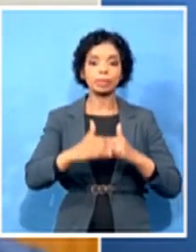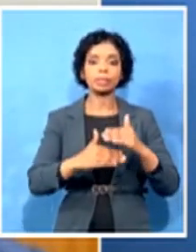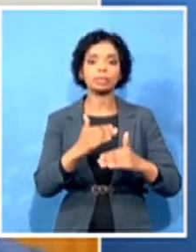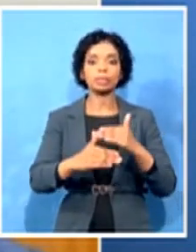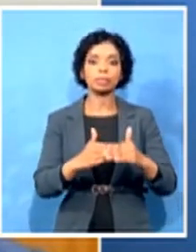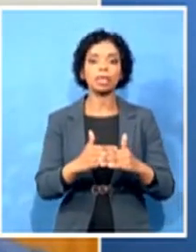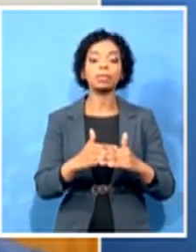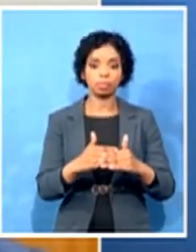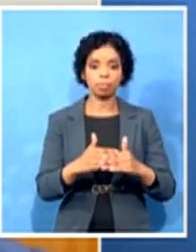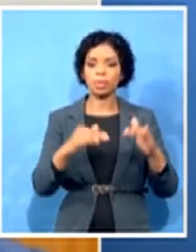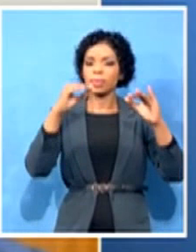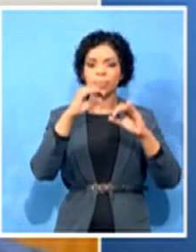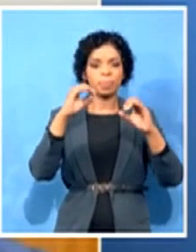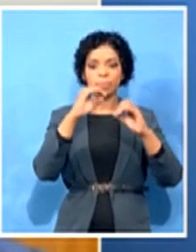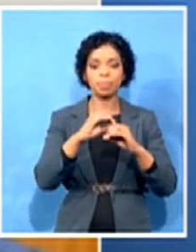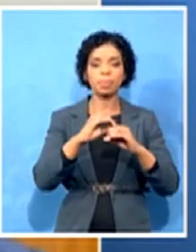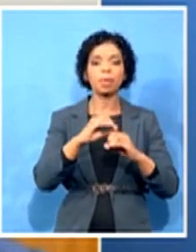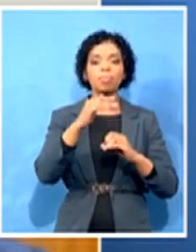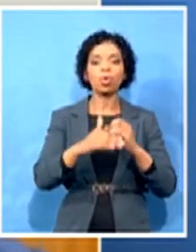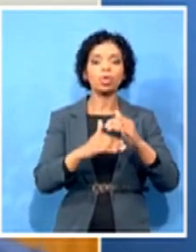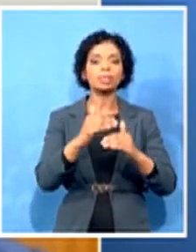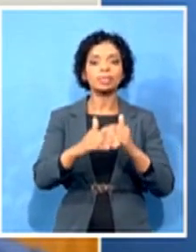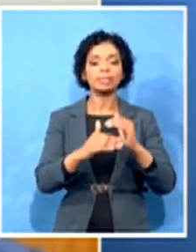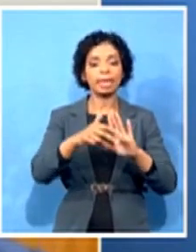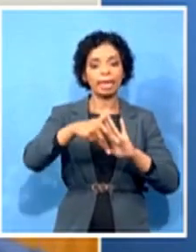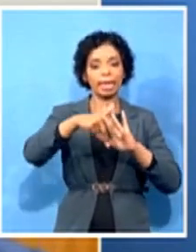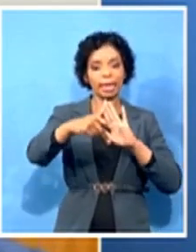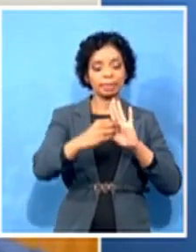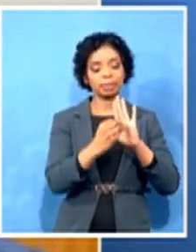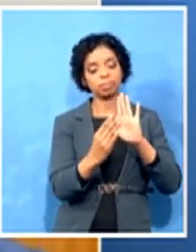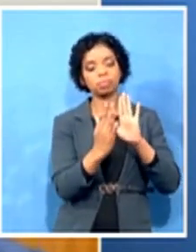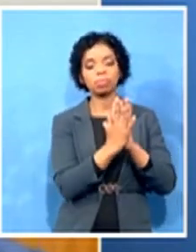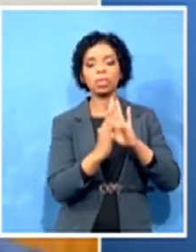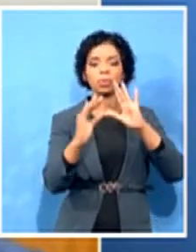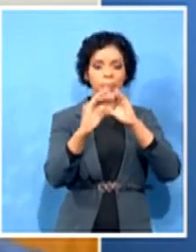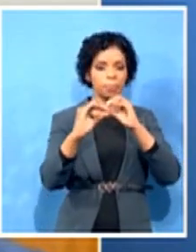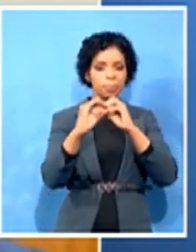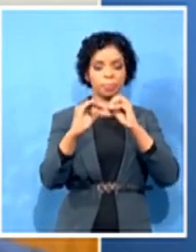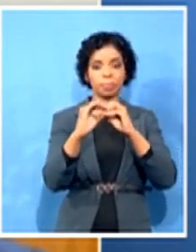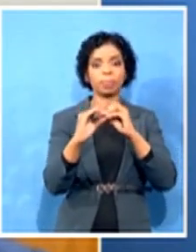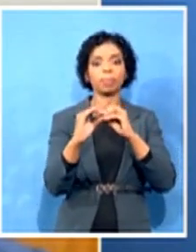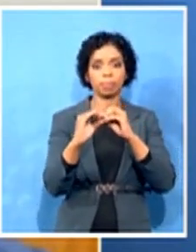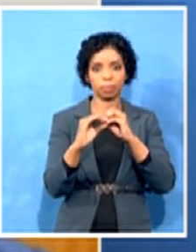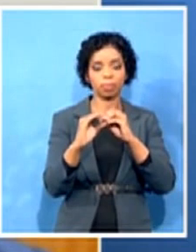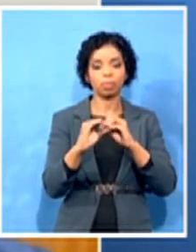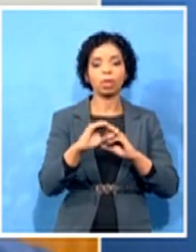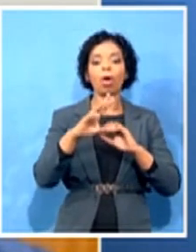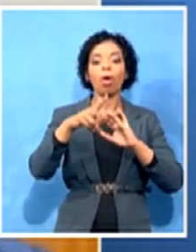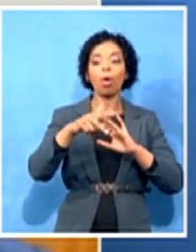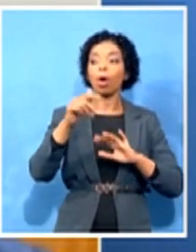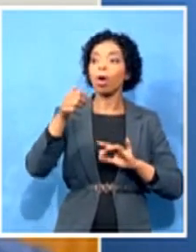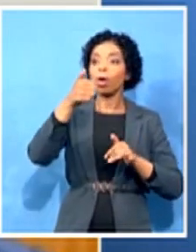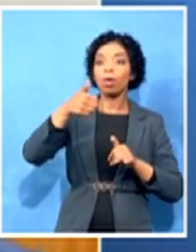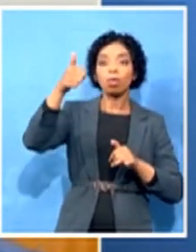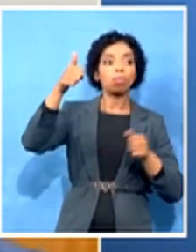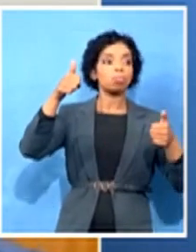that prohibits the authorities or whoever from doing that. So from the police side, they should